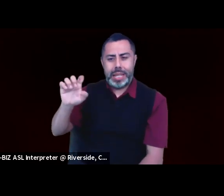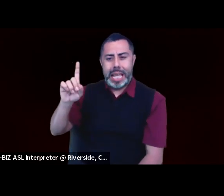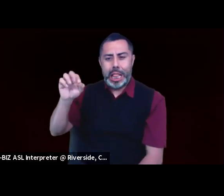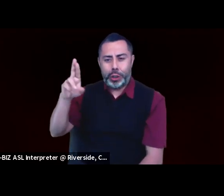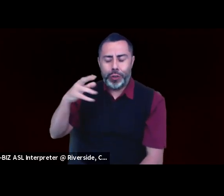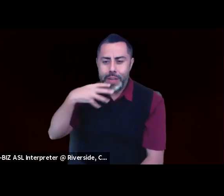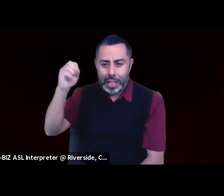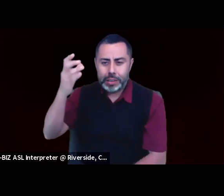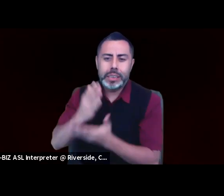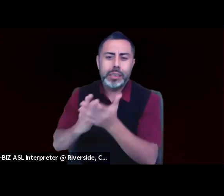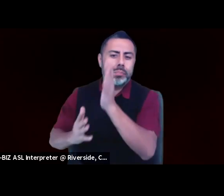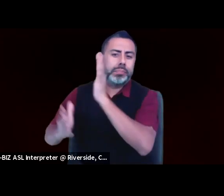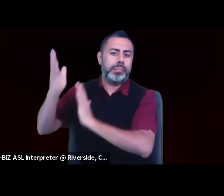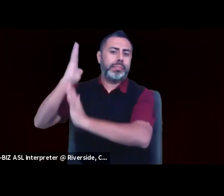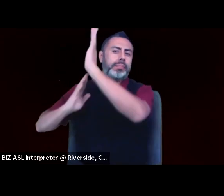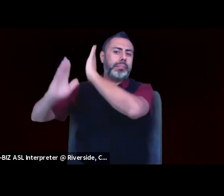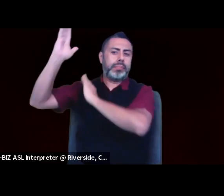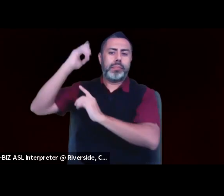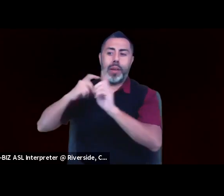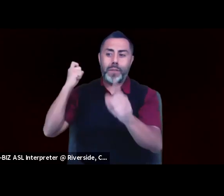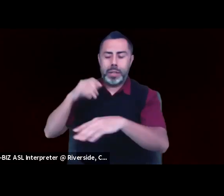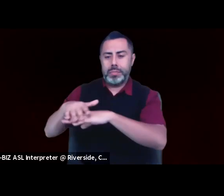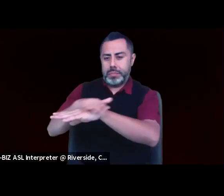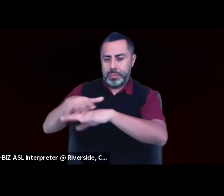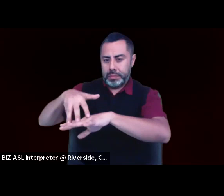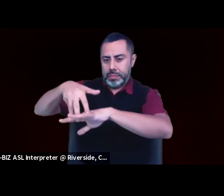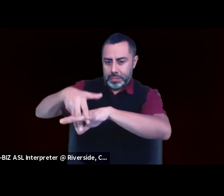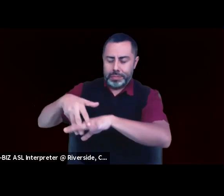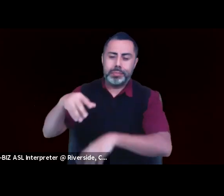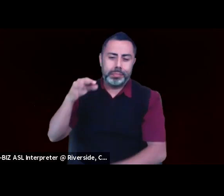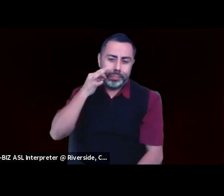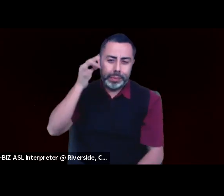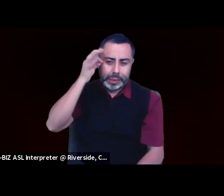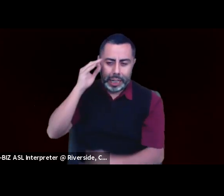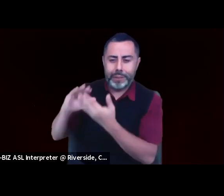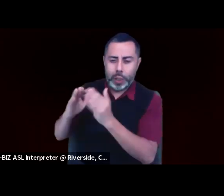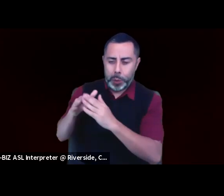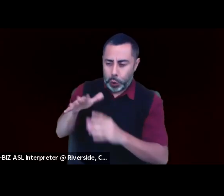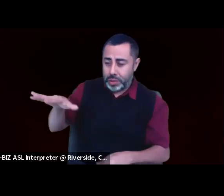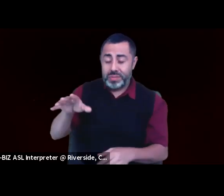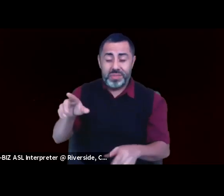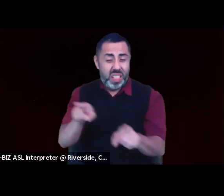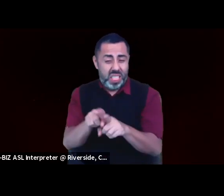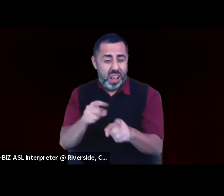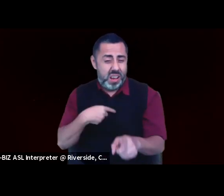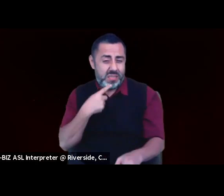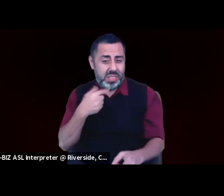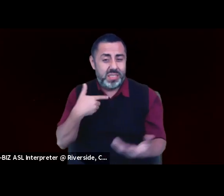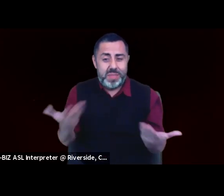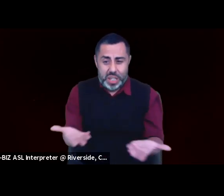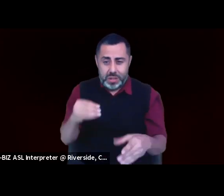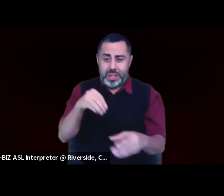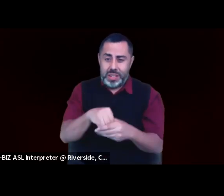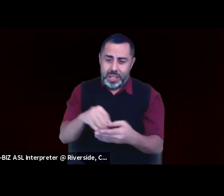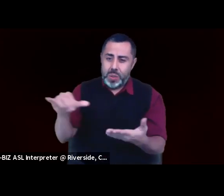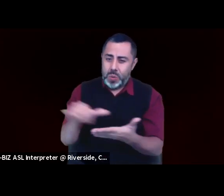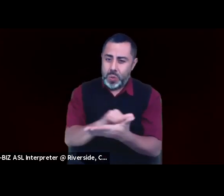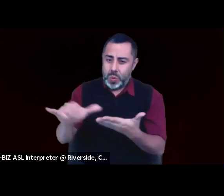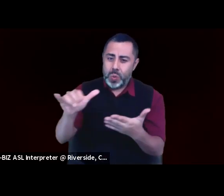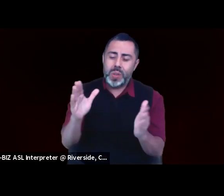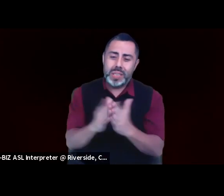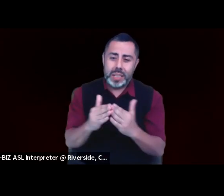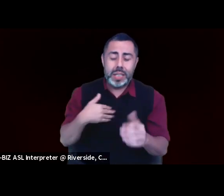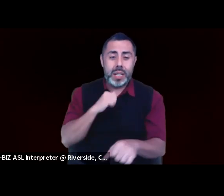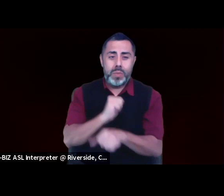the Native Indigenous community. And like I said, I'm here in New York City, you know, doing lots of work with the American Indian Community